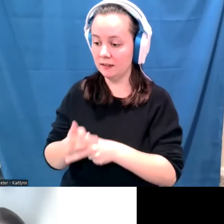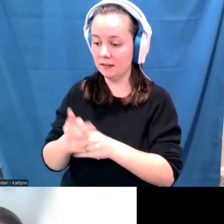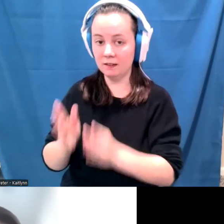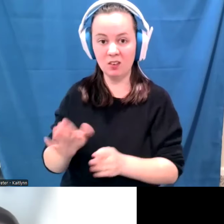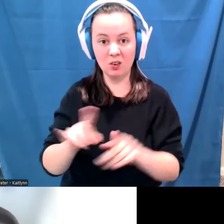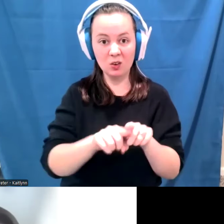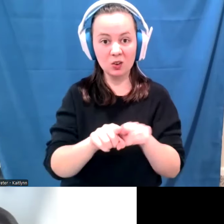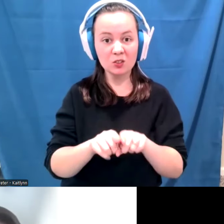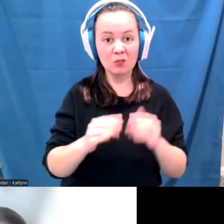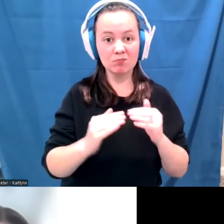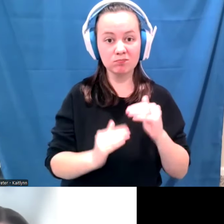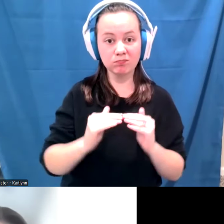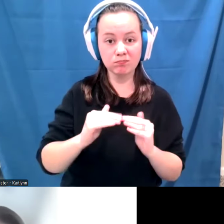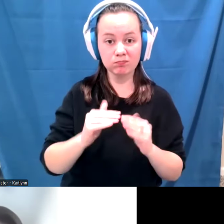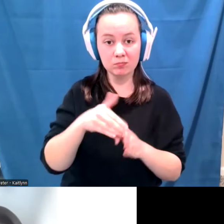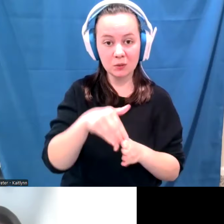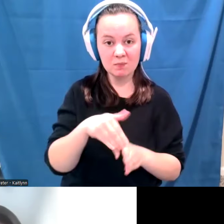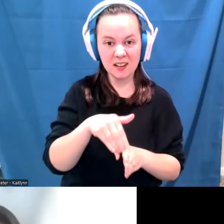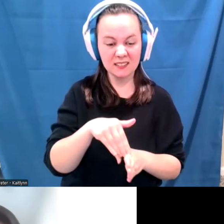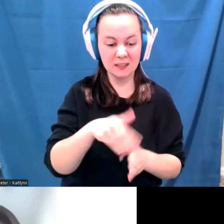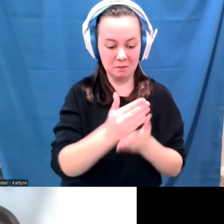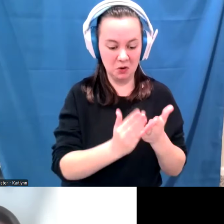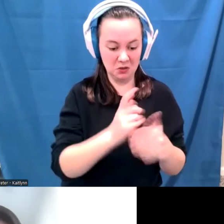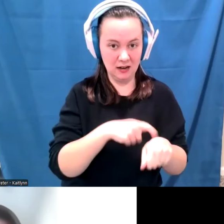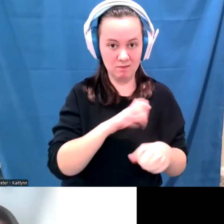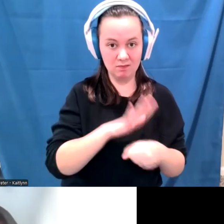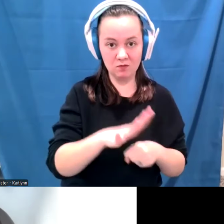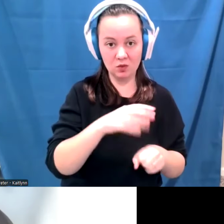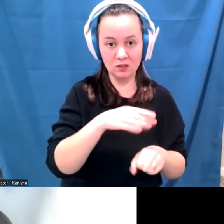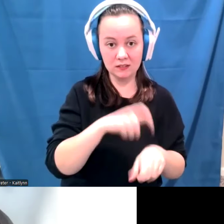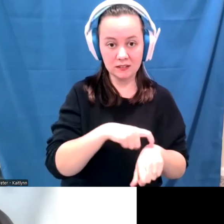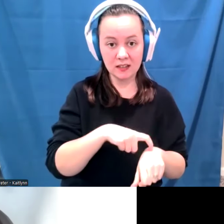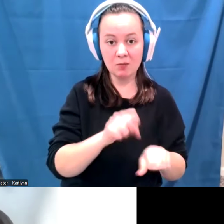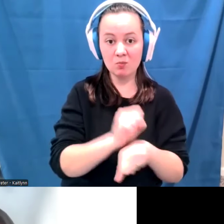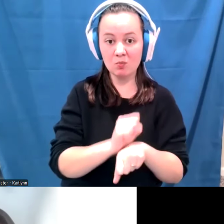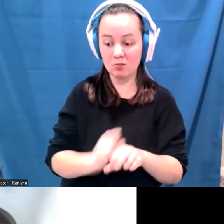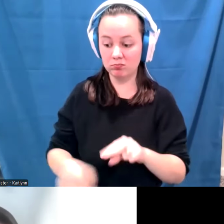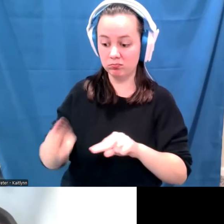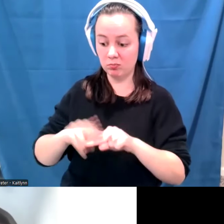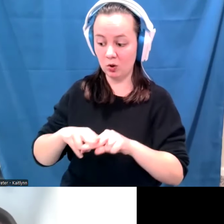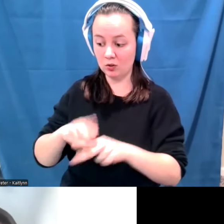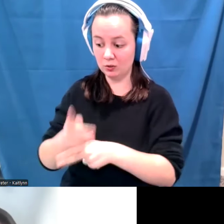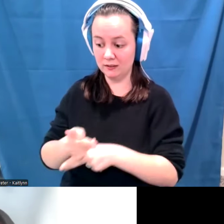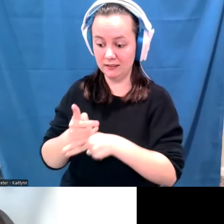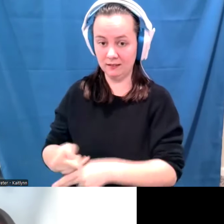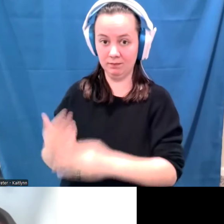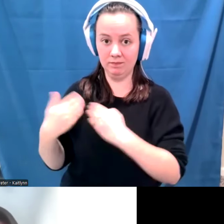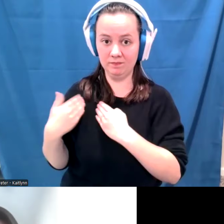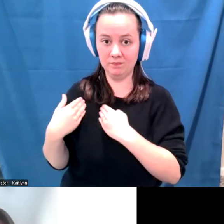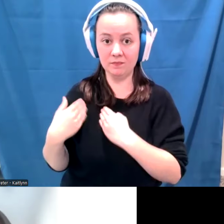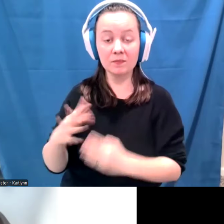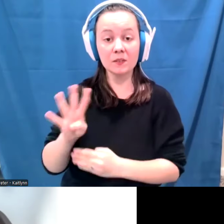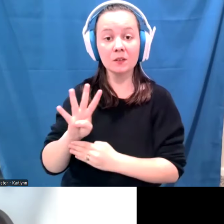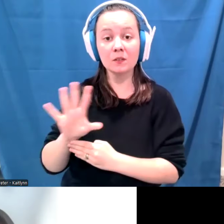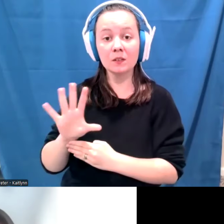while also performing their caregiving responsibilities. And 45% of family caregivers have experienced at least